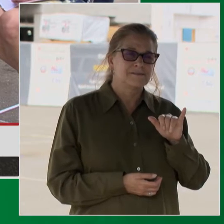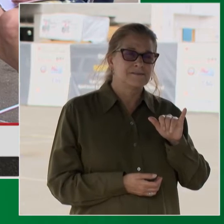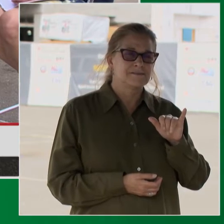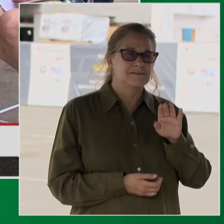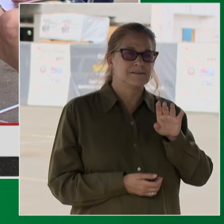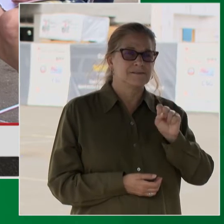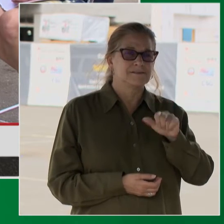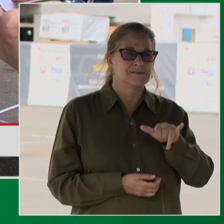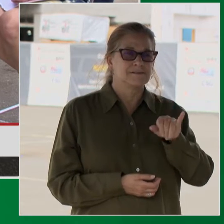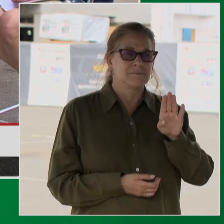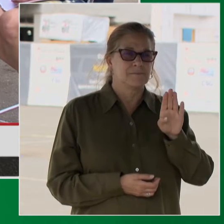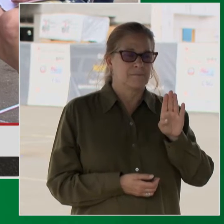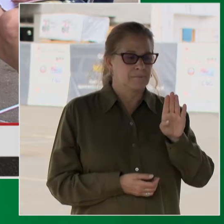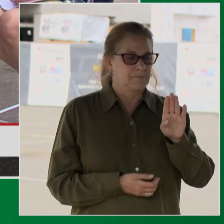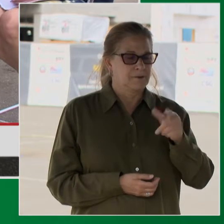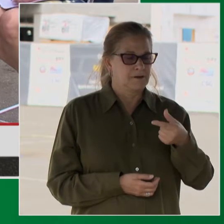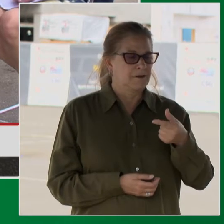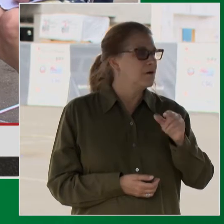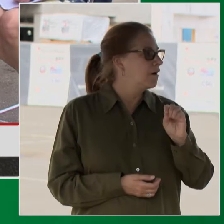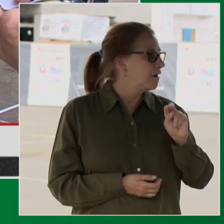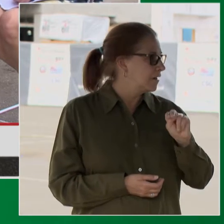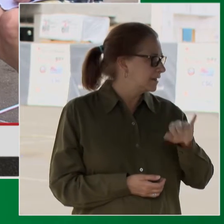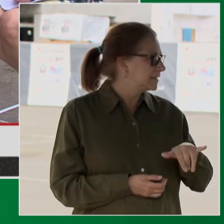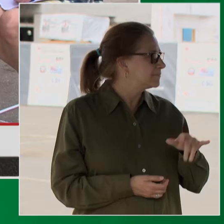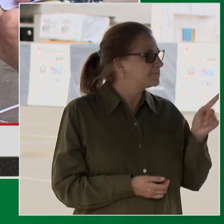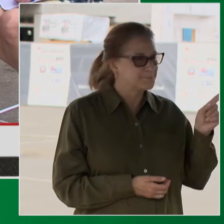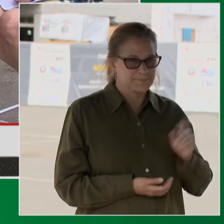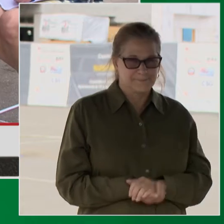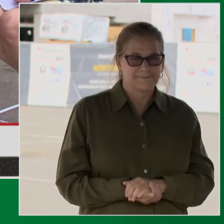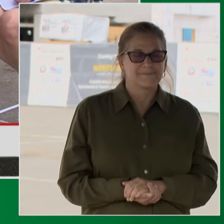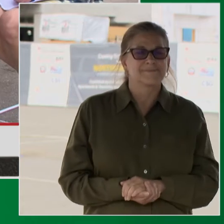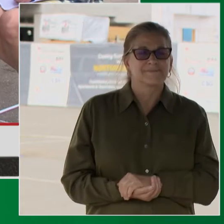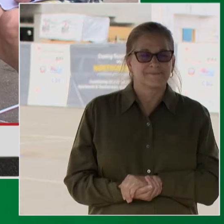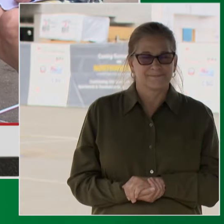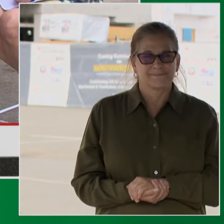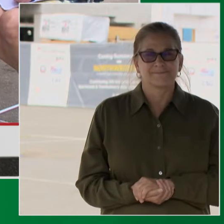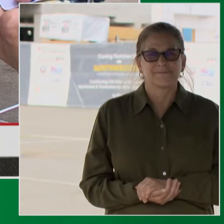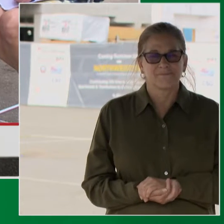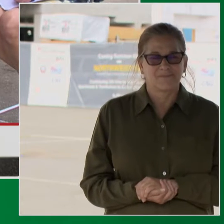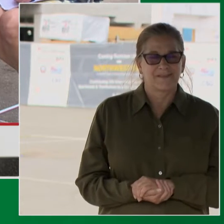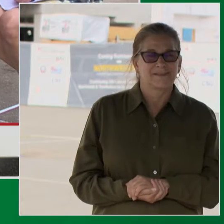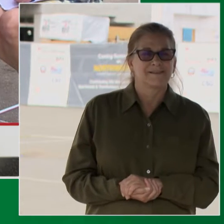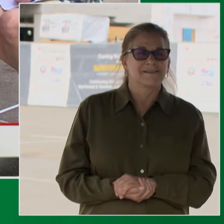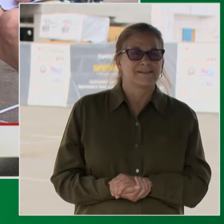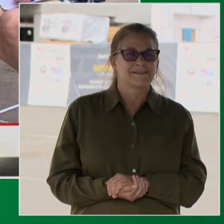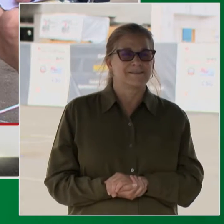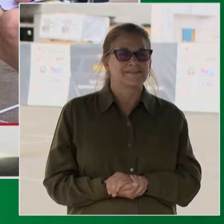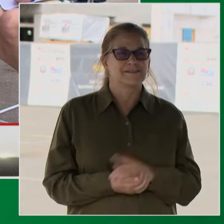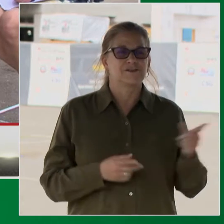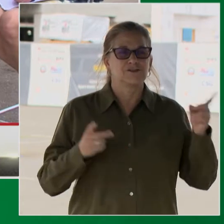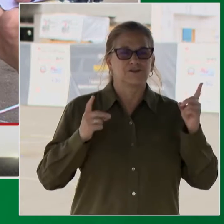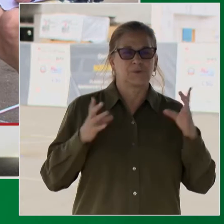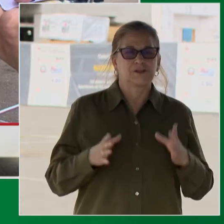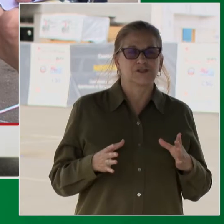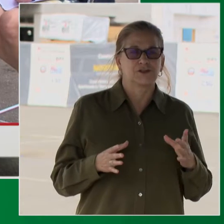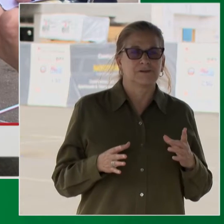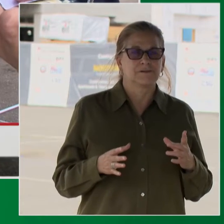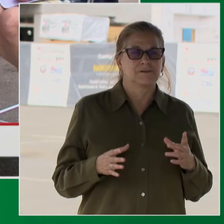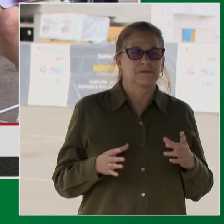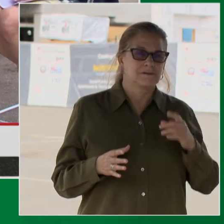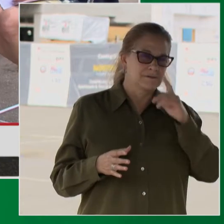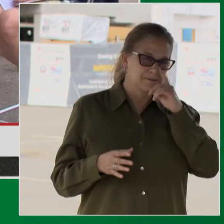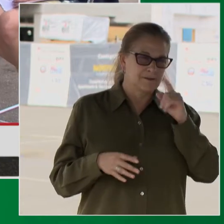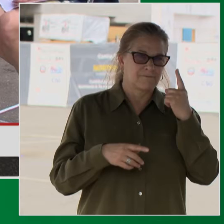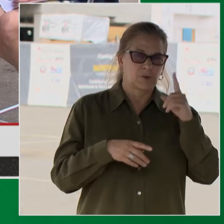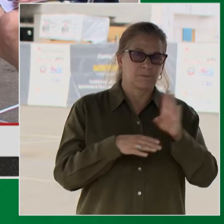But one of the projects, and working together, so this is where kind of, at least among DMPED itself, where we support one another. So Sarosh talked about the